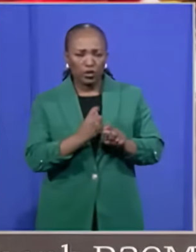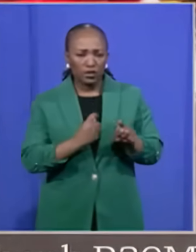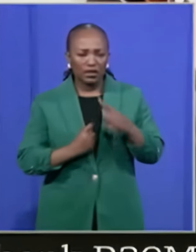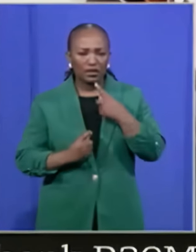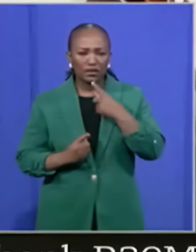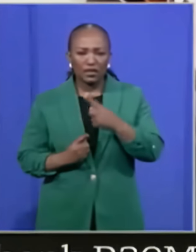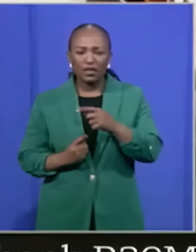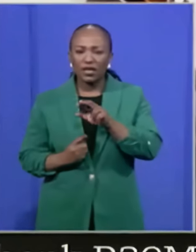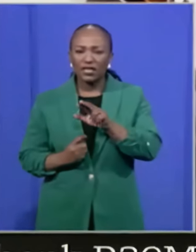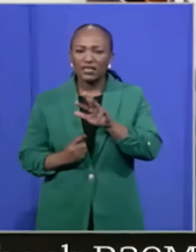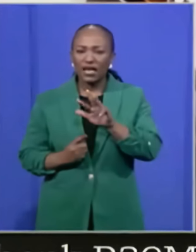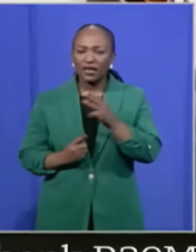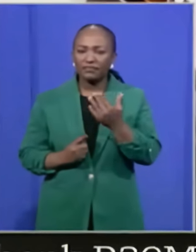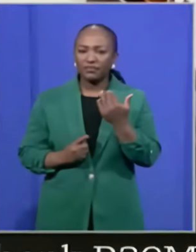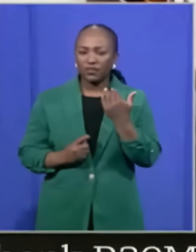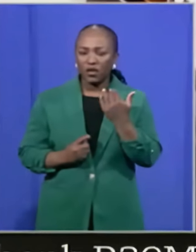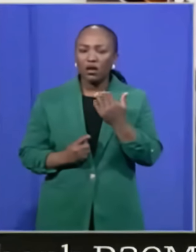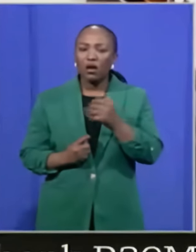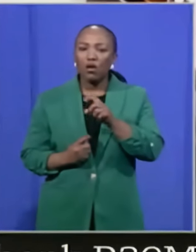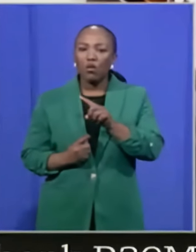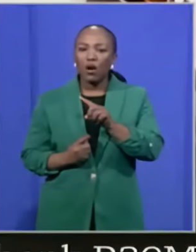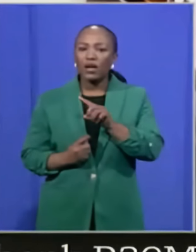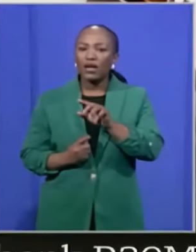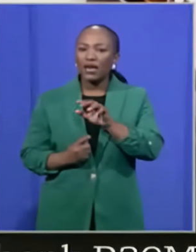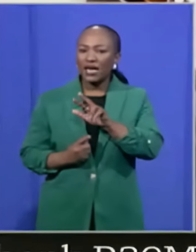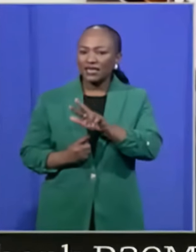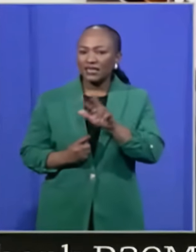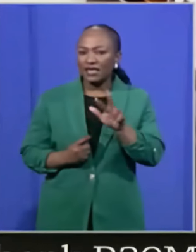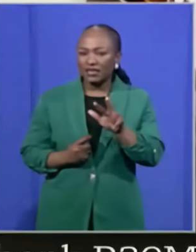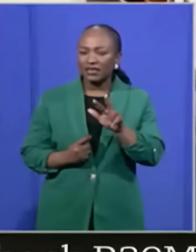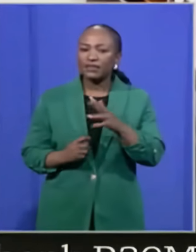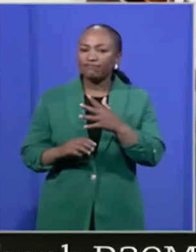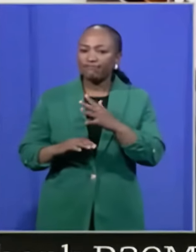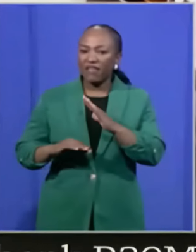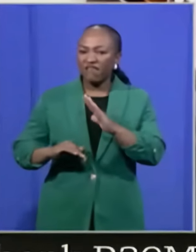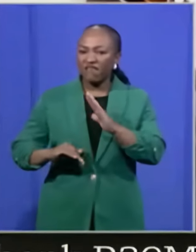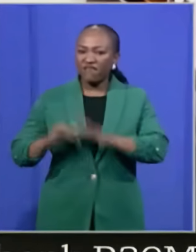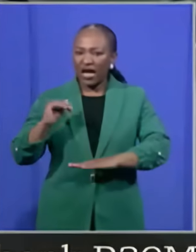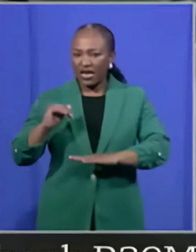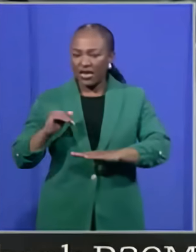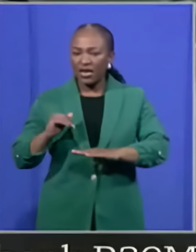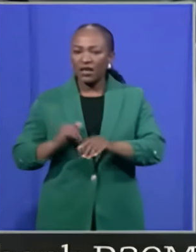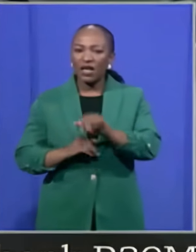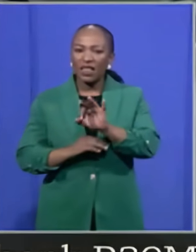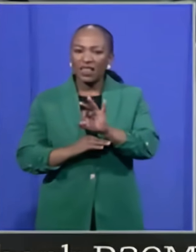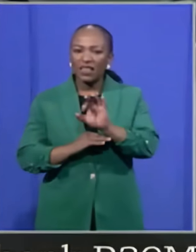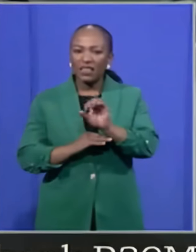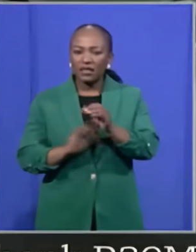wa 1998 wa commission ke moo ileng ya ahlolwa diranta tse dimilione tse 30.